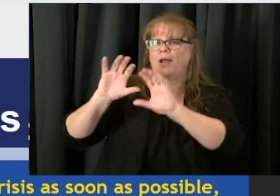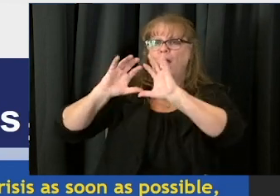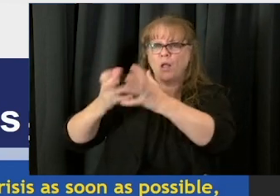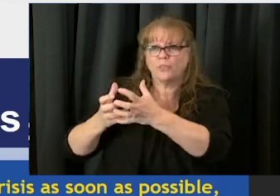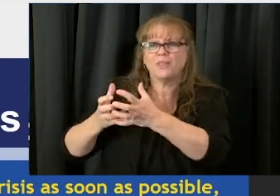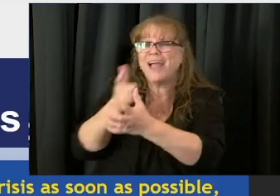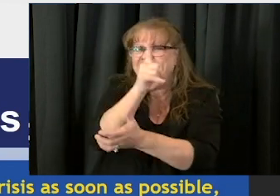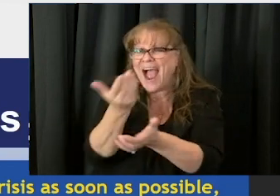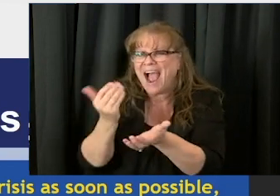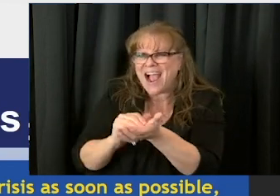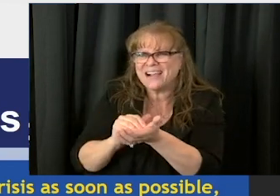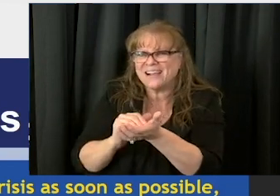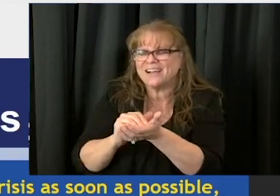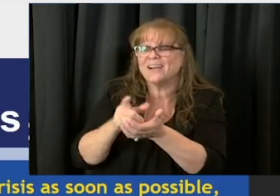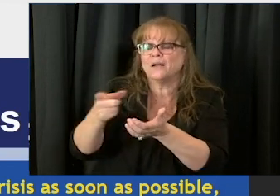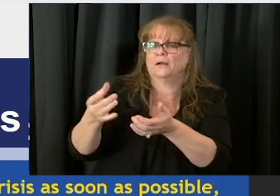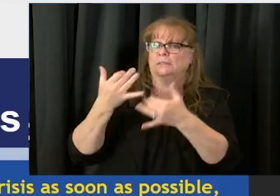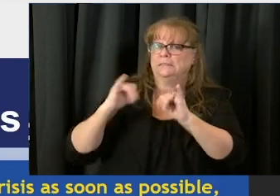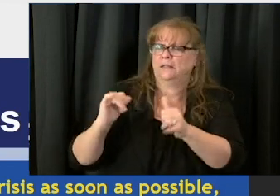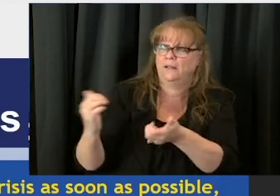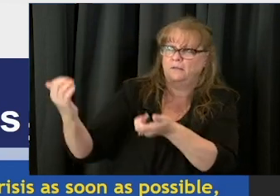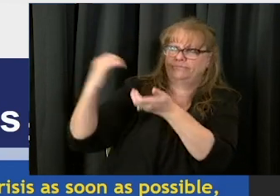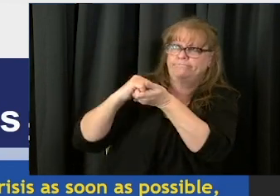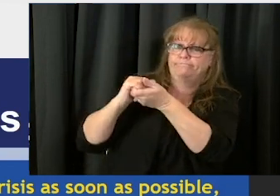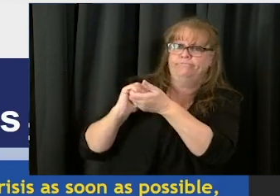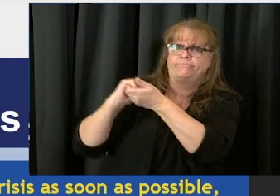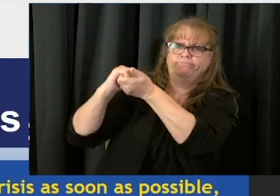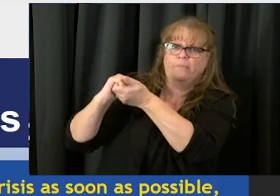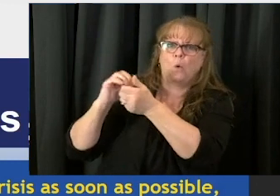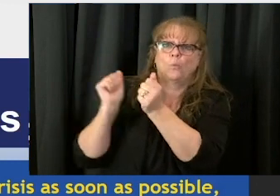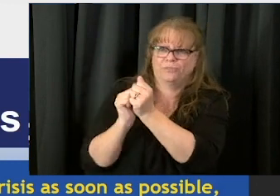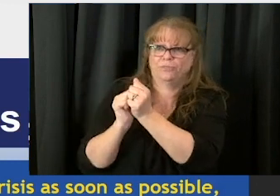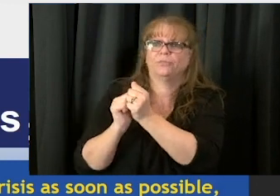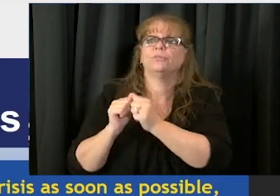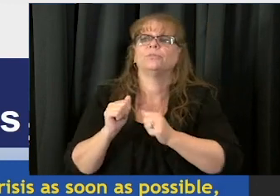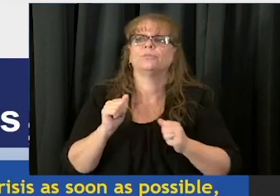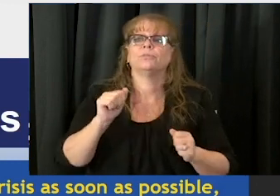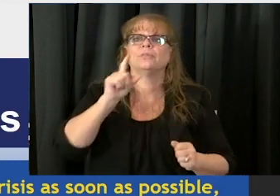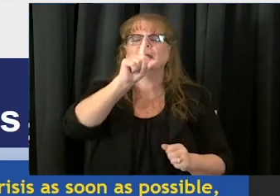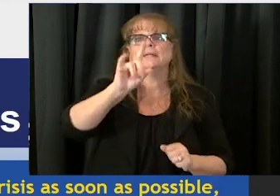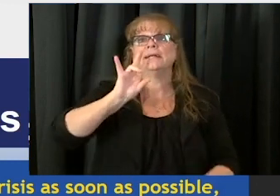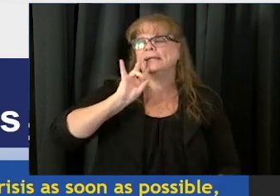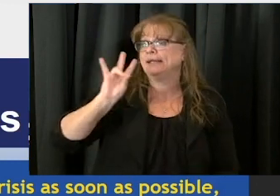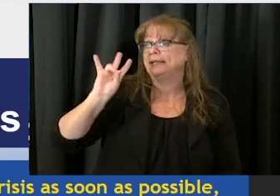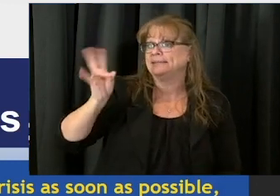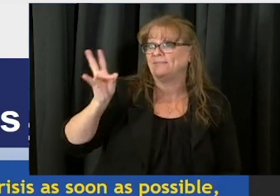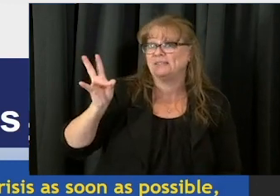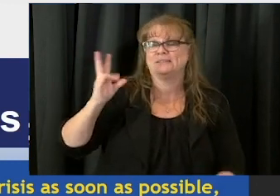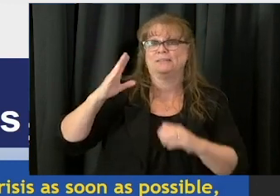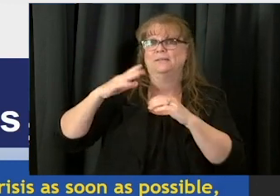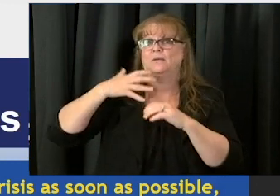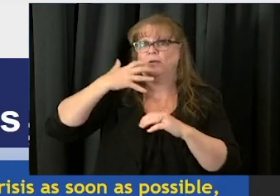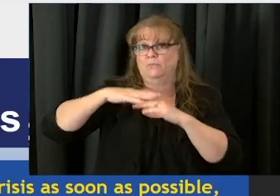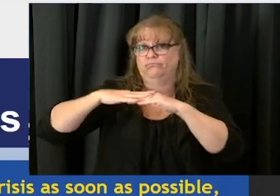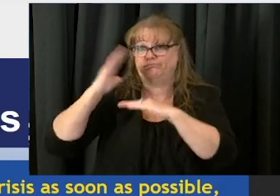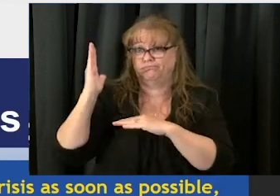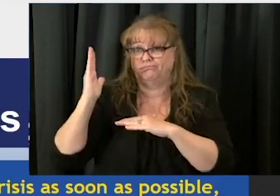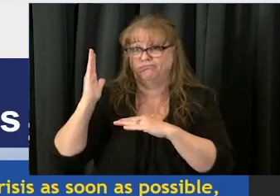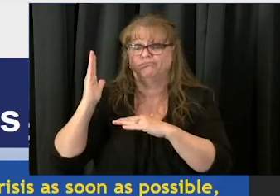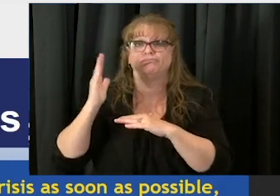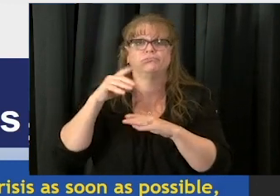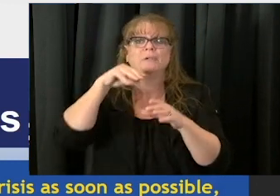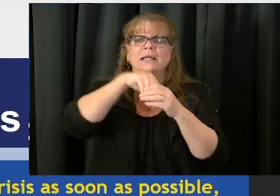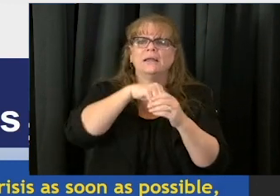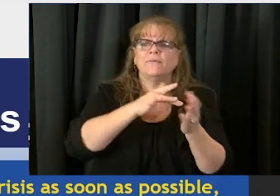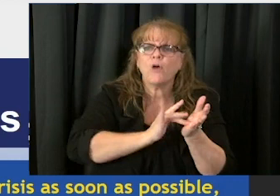older, providers like hospitals and other health systems, pharmacies and community clinics, and local public health agencies will be